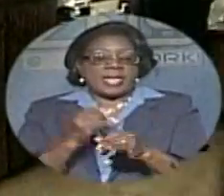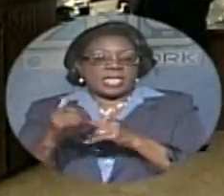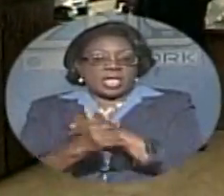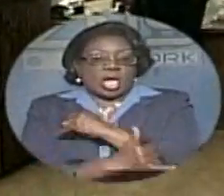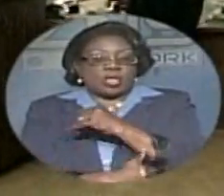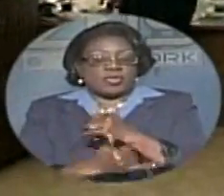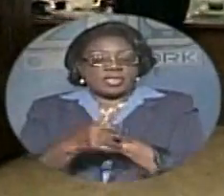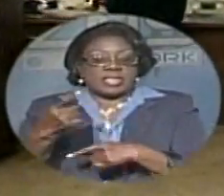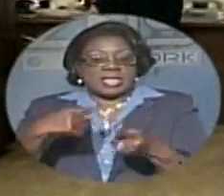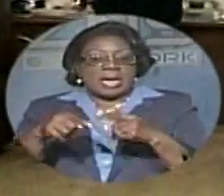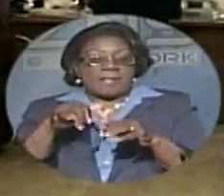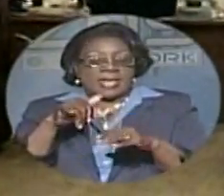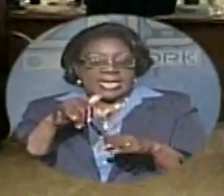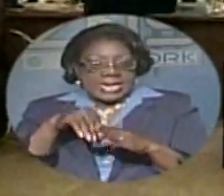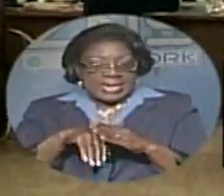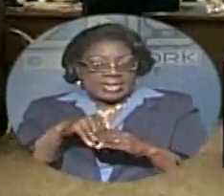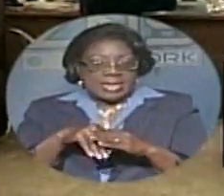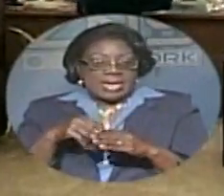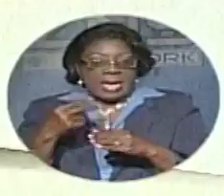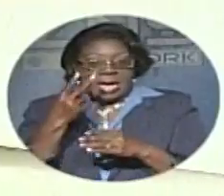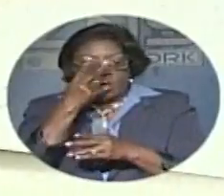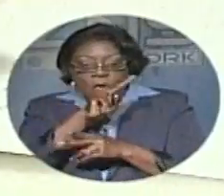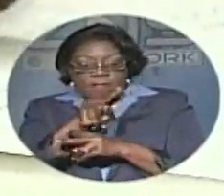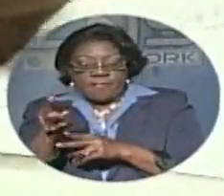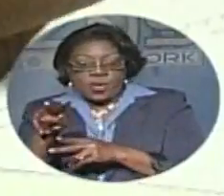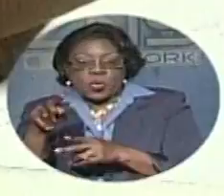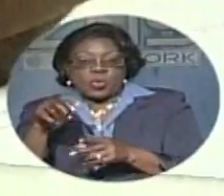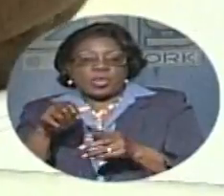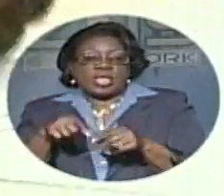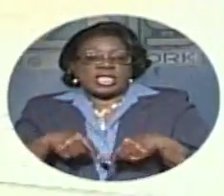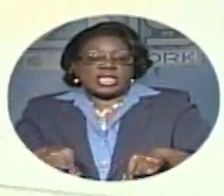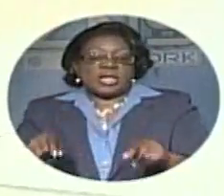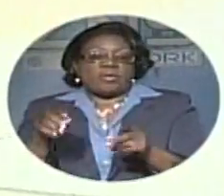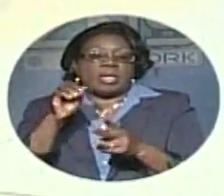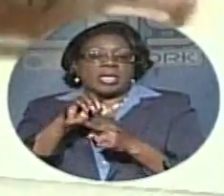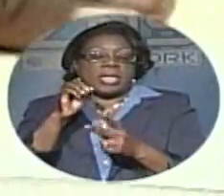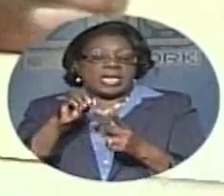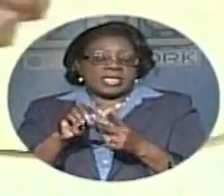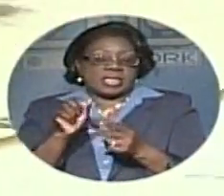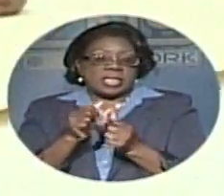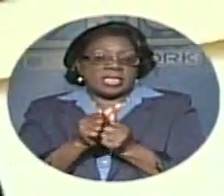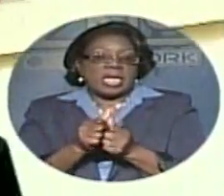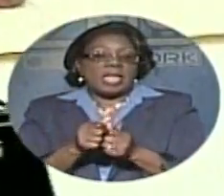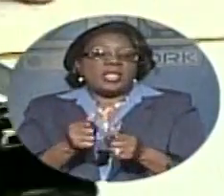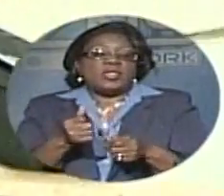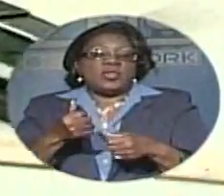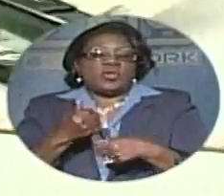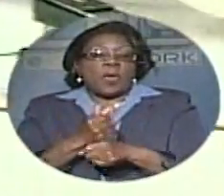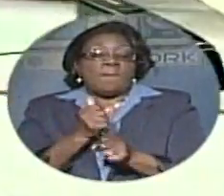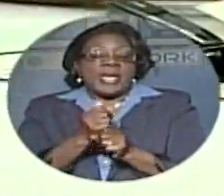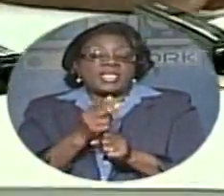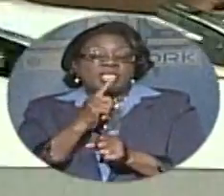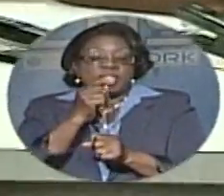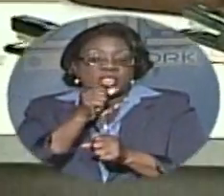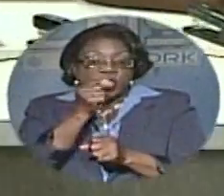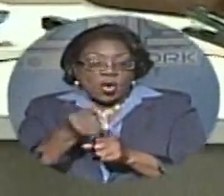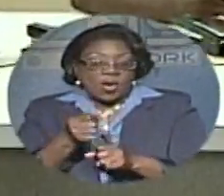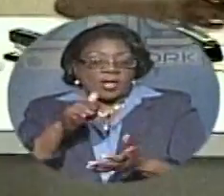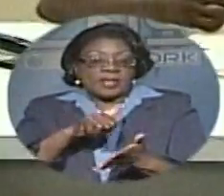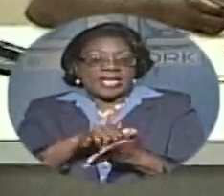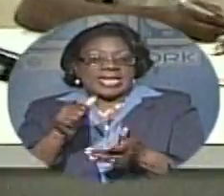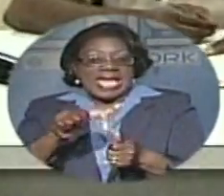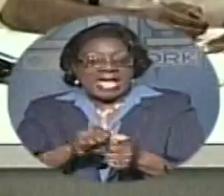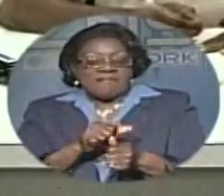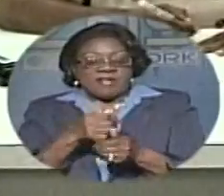conscientious observation of the electoral process can also help ensure the credibility and impartiality of all elections.